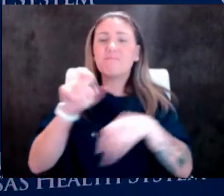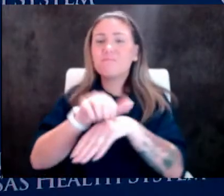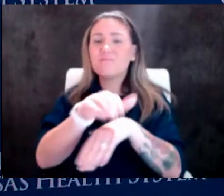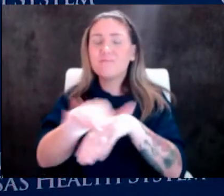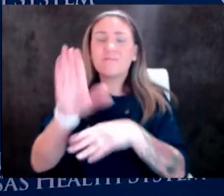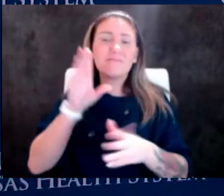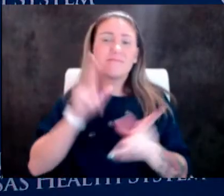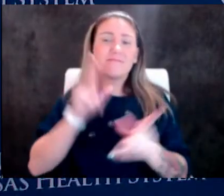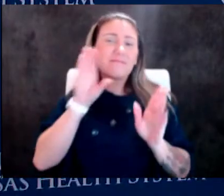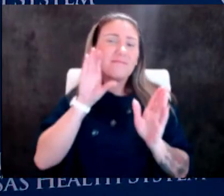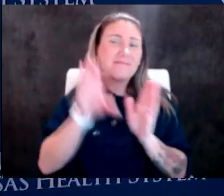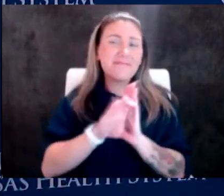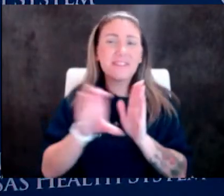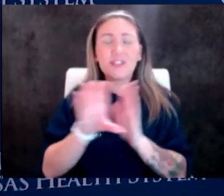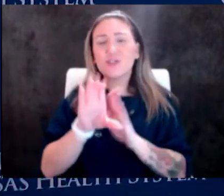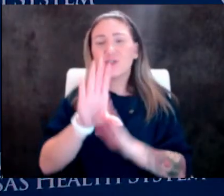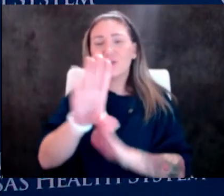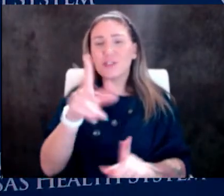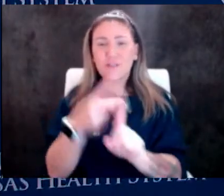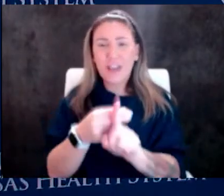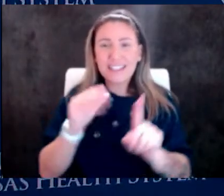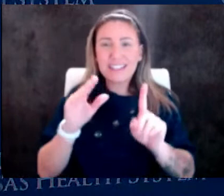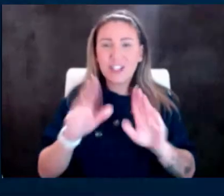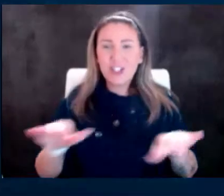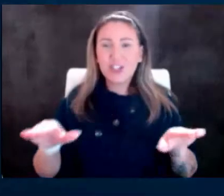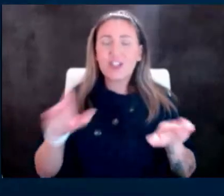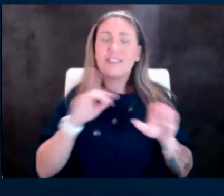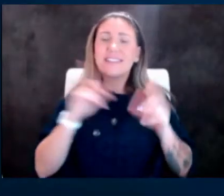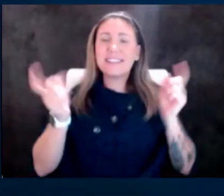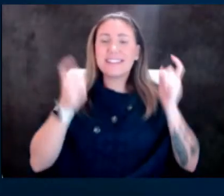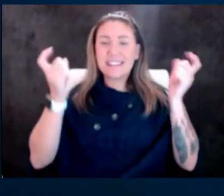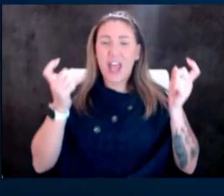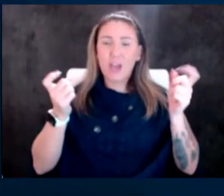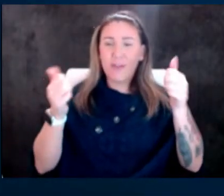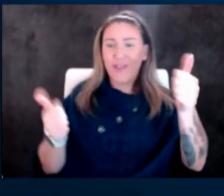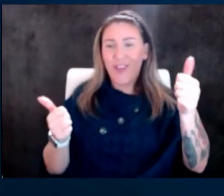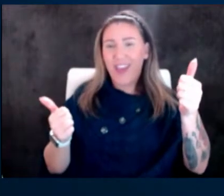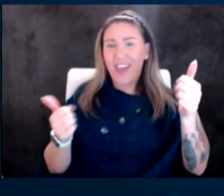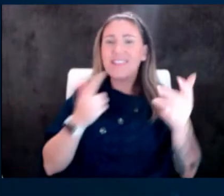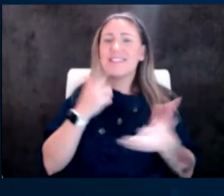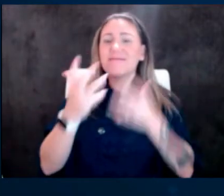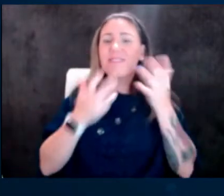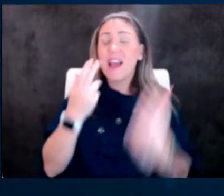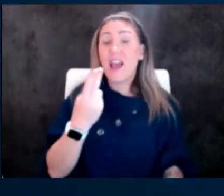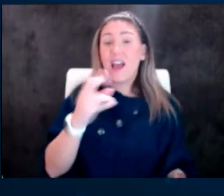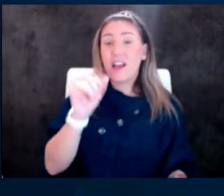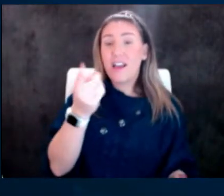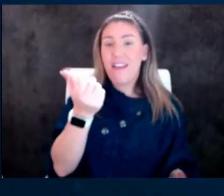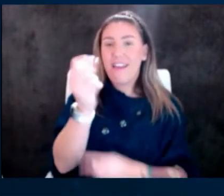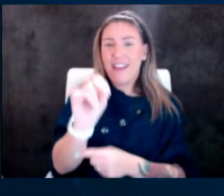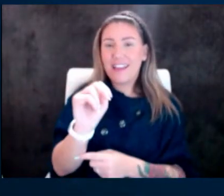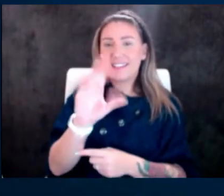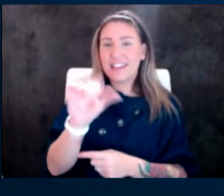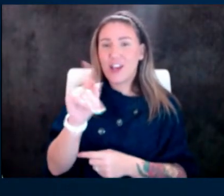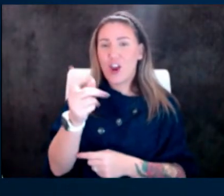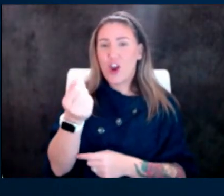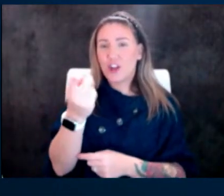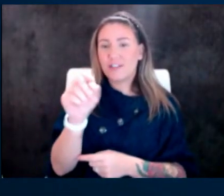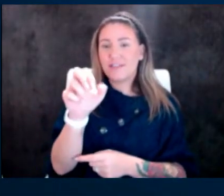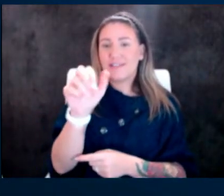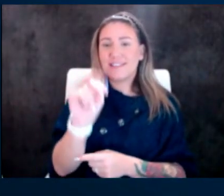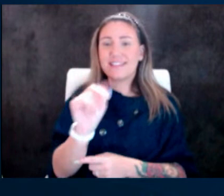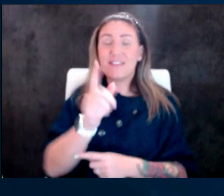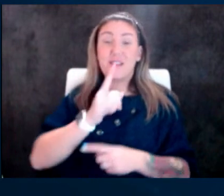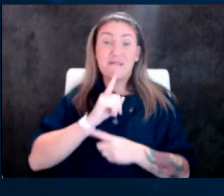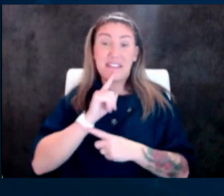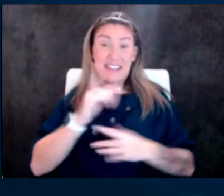vaccine and celebrating and giving us the thumbs up. So I want to just give a quick shout out to Hudson and Carson. Very excited to get their